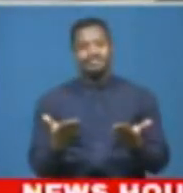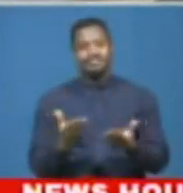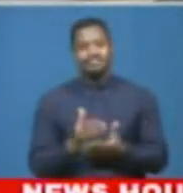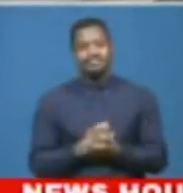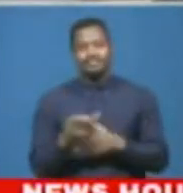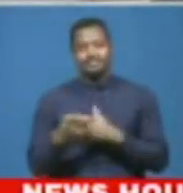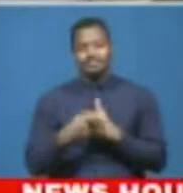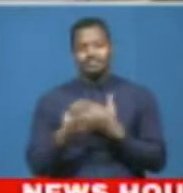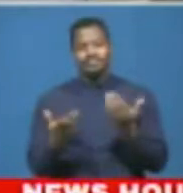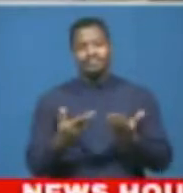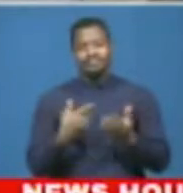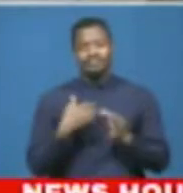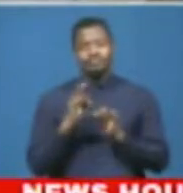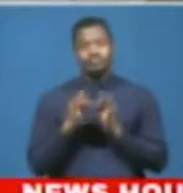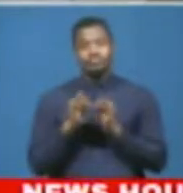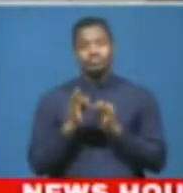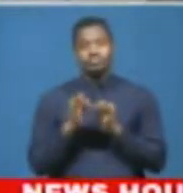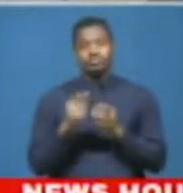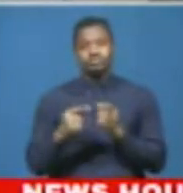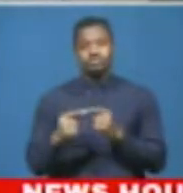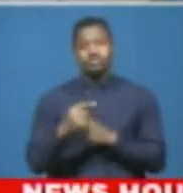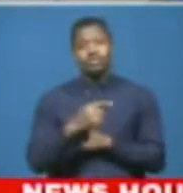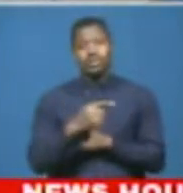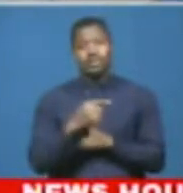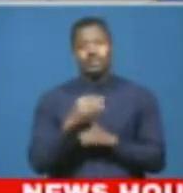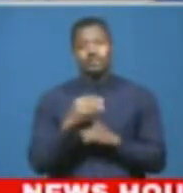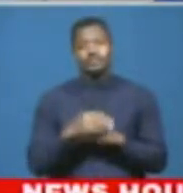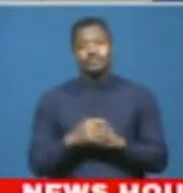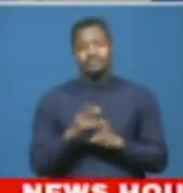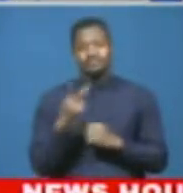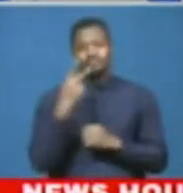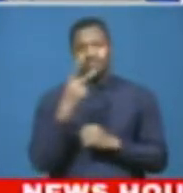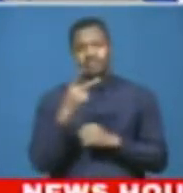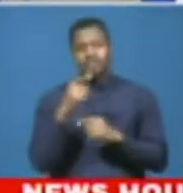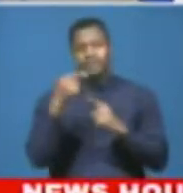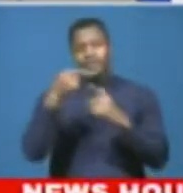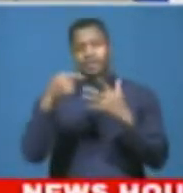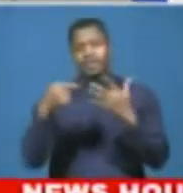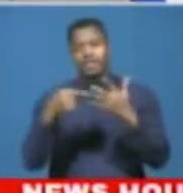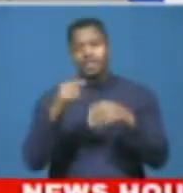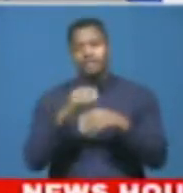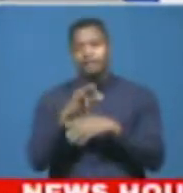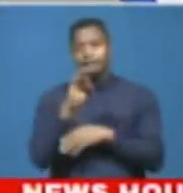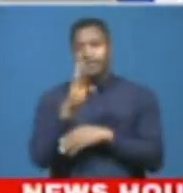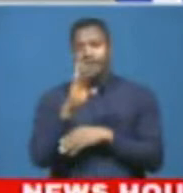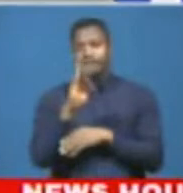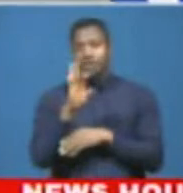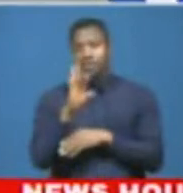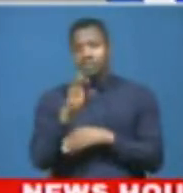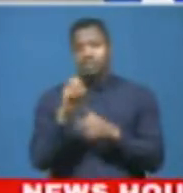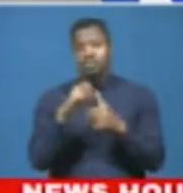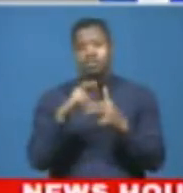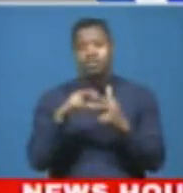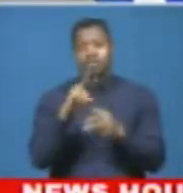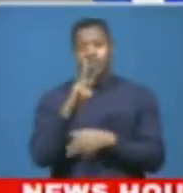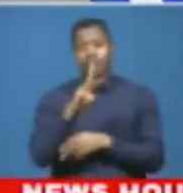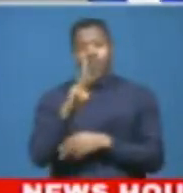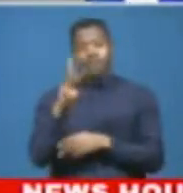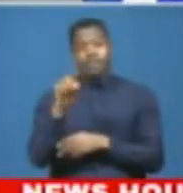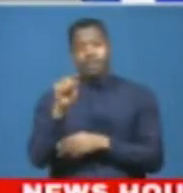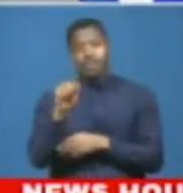Jonathan Intimdakon will translate the news in sign language. You can watch our bulletin live on our Facebook page or at